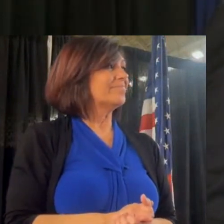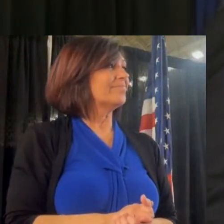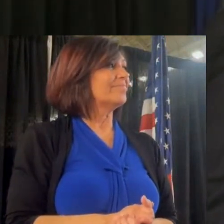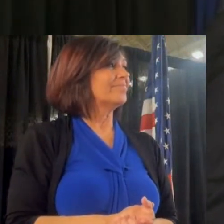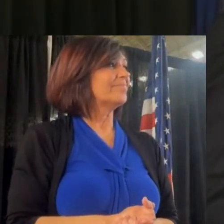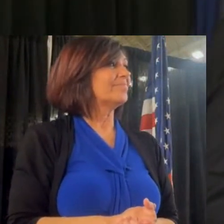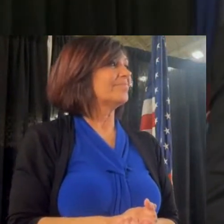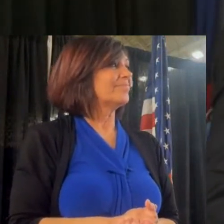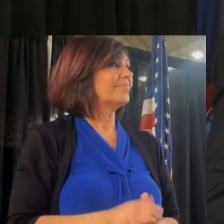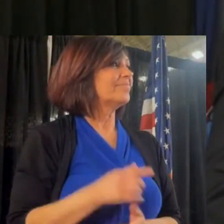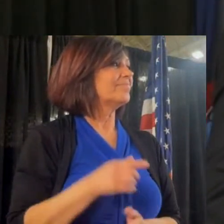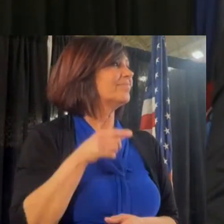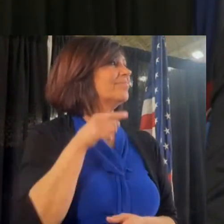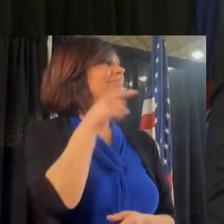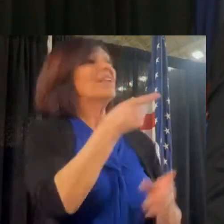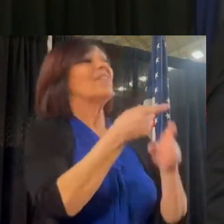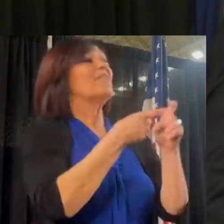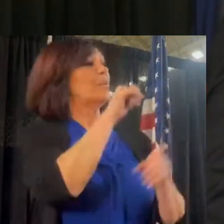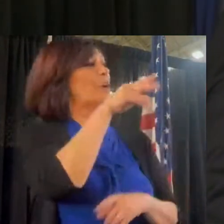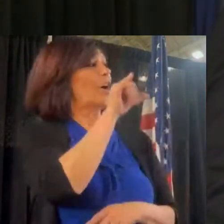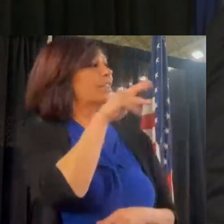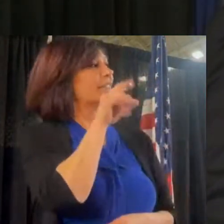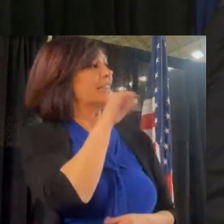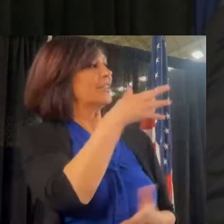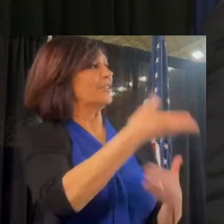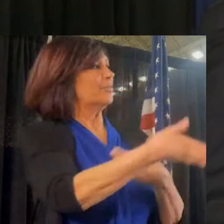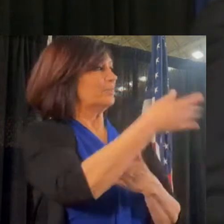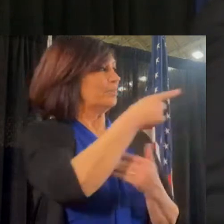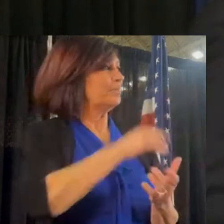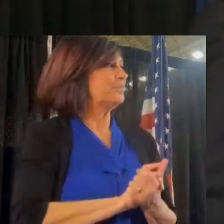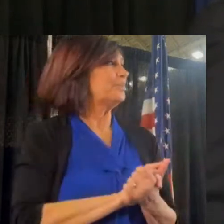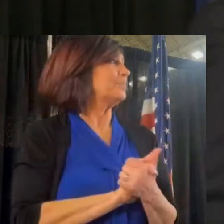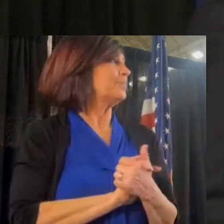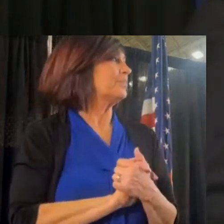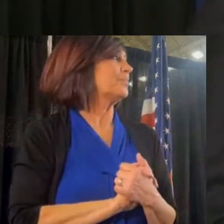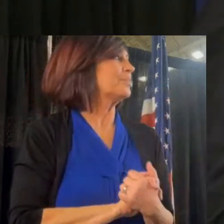Here is Lauren McMillan from Austin Air to tell us more.